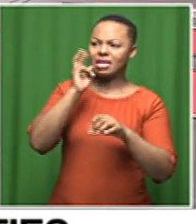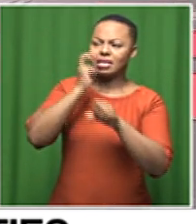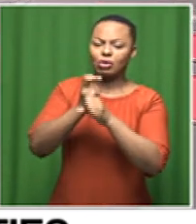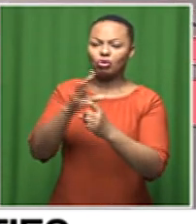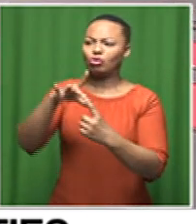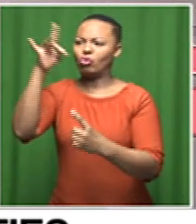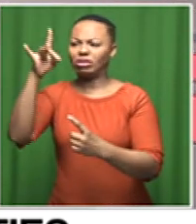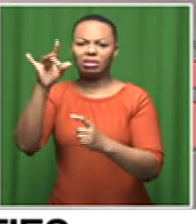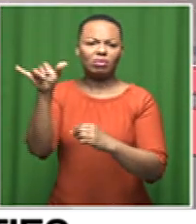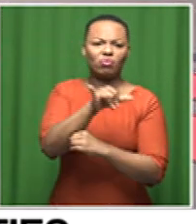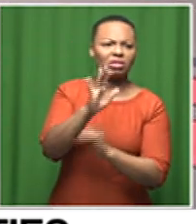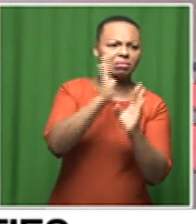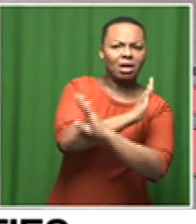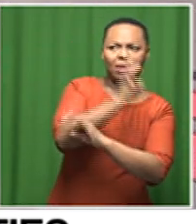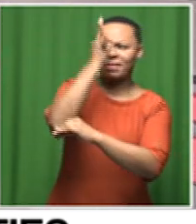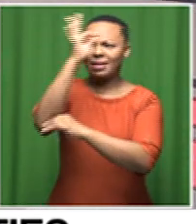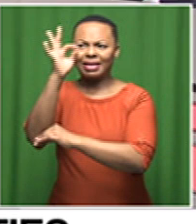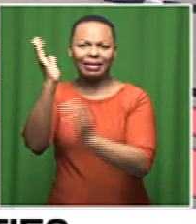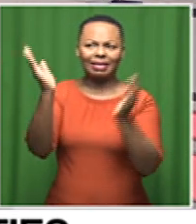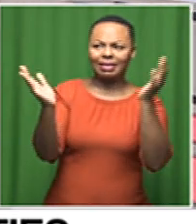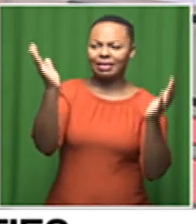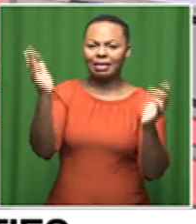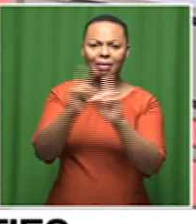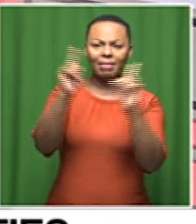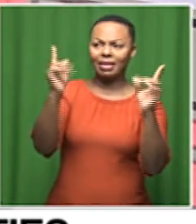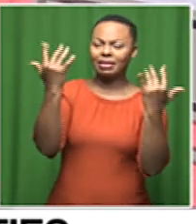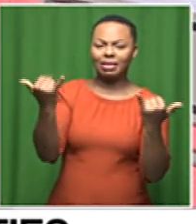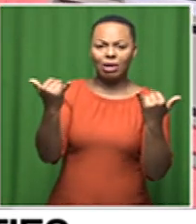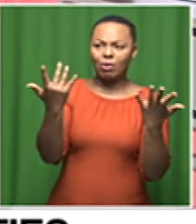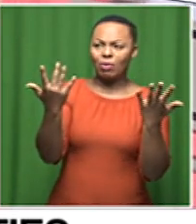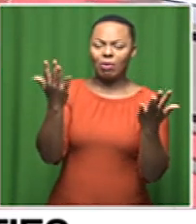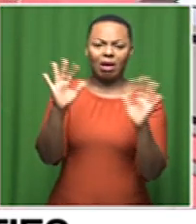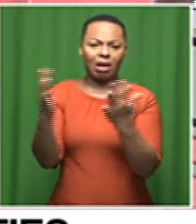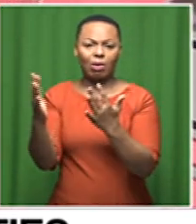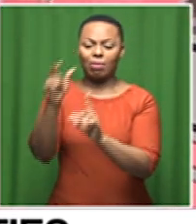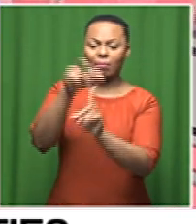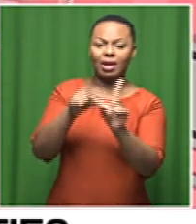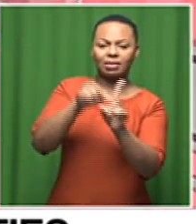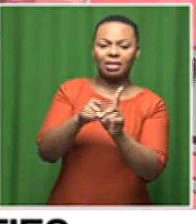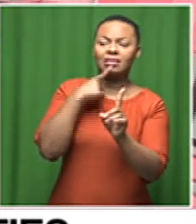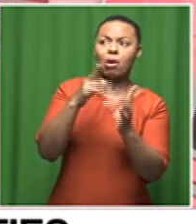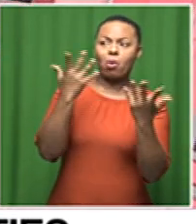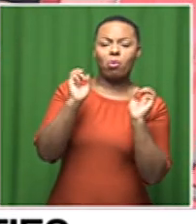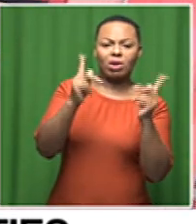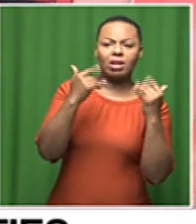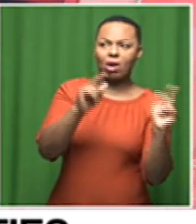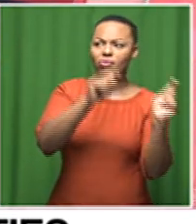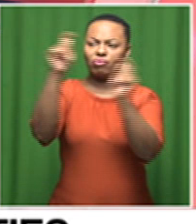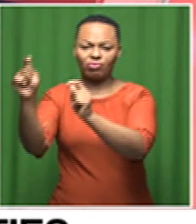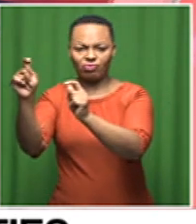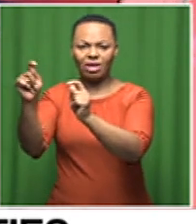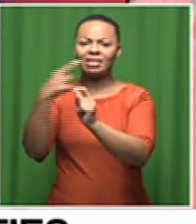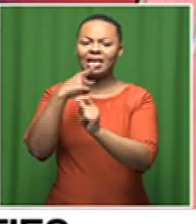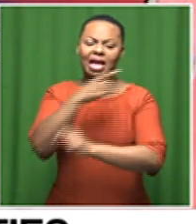health services. It's very difficult when you're working with a referral system for patients to say that they want to skip the